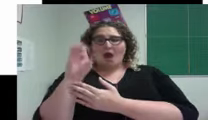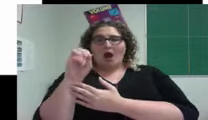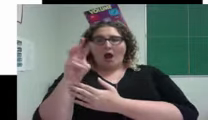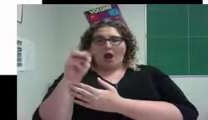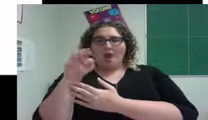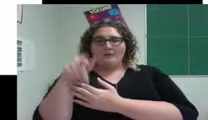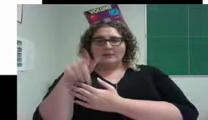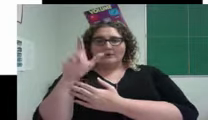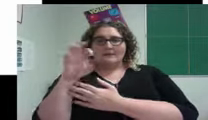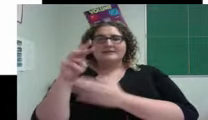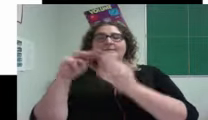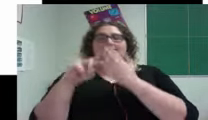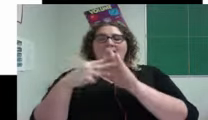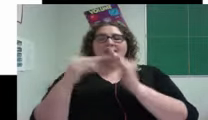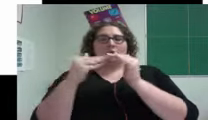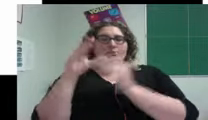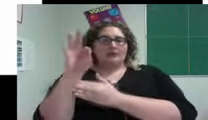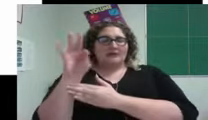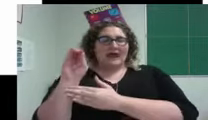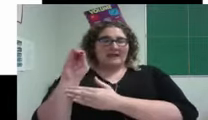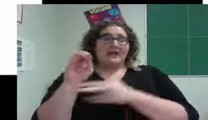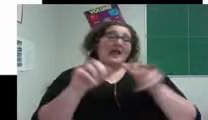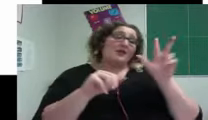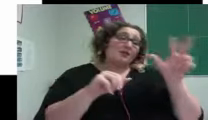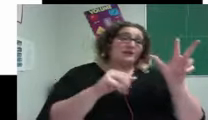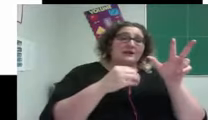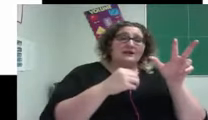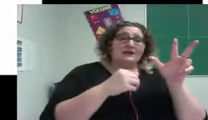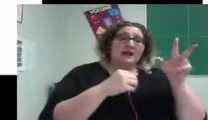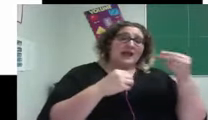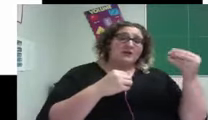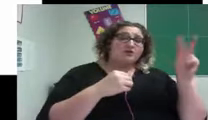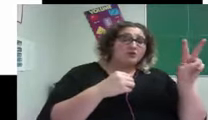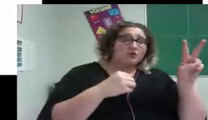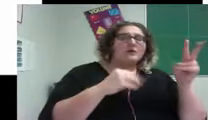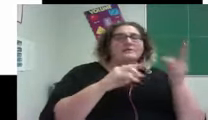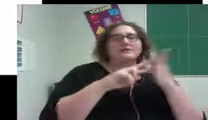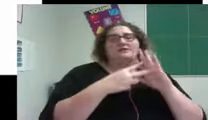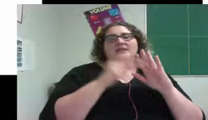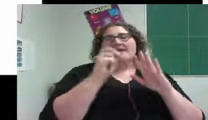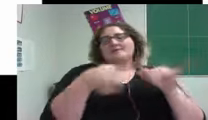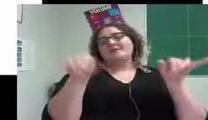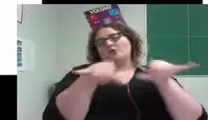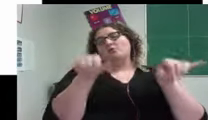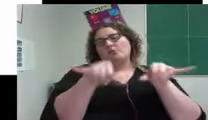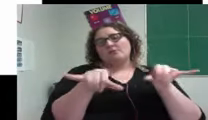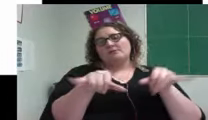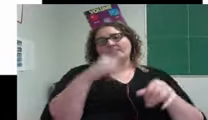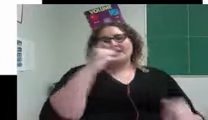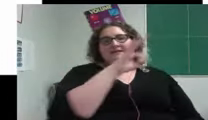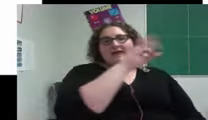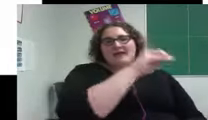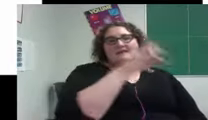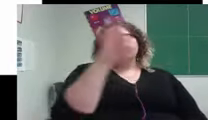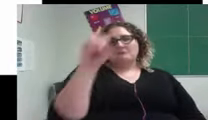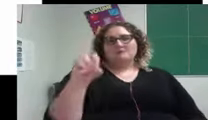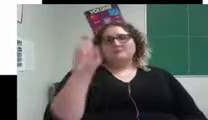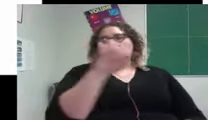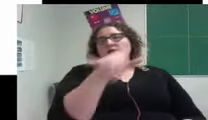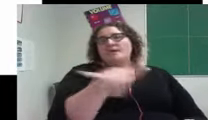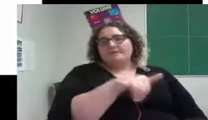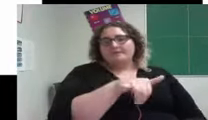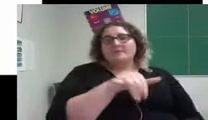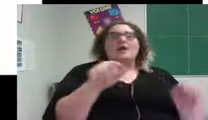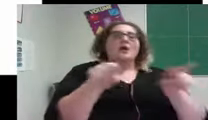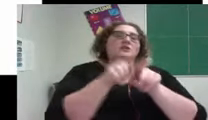to each other. We know that also that all right angles are congruent. That's a, well, no kidding moment, but it is